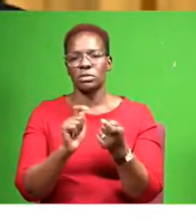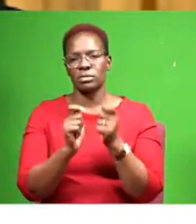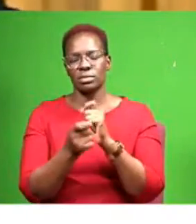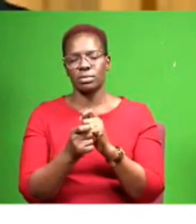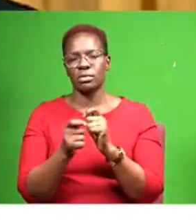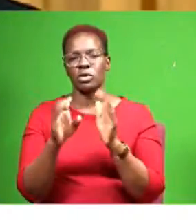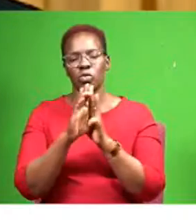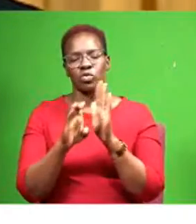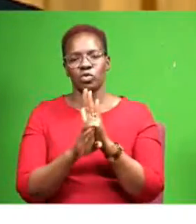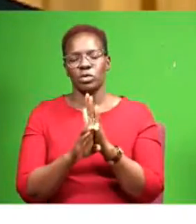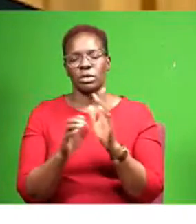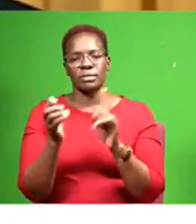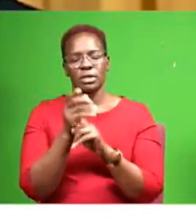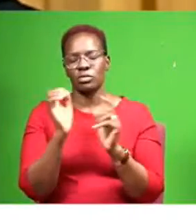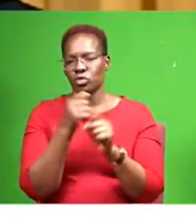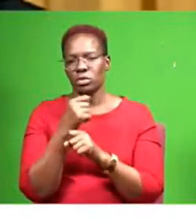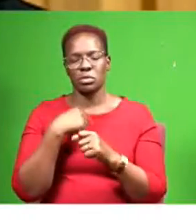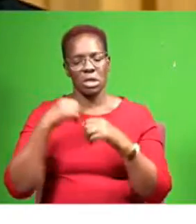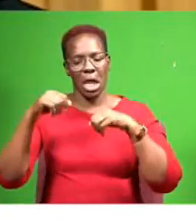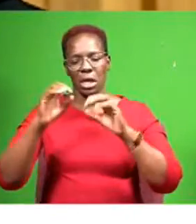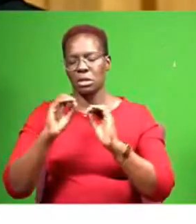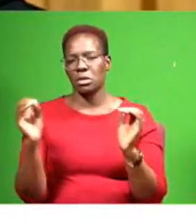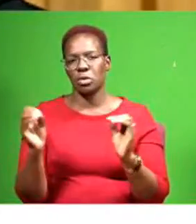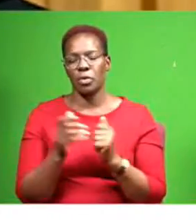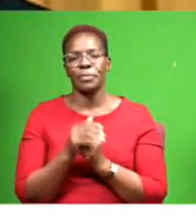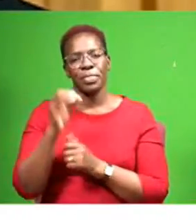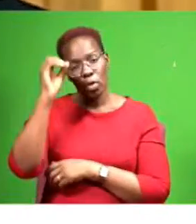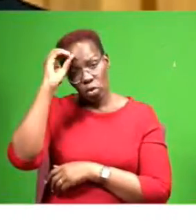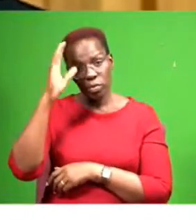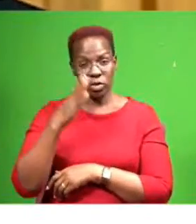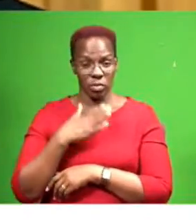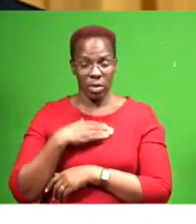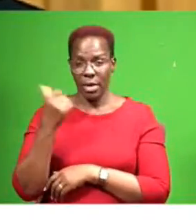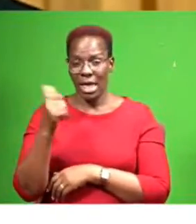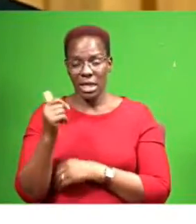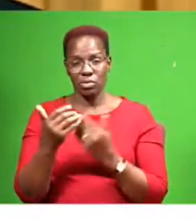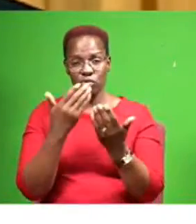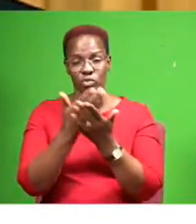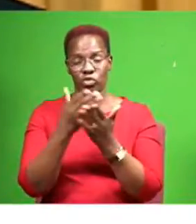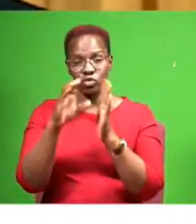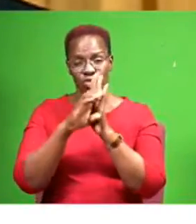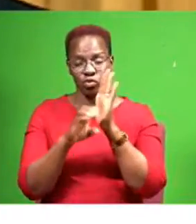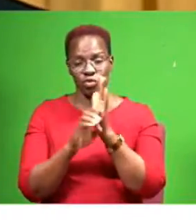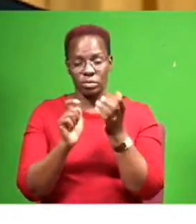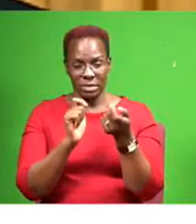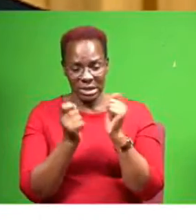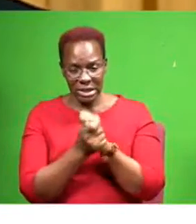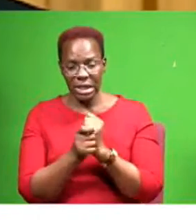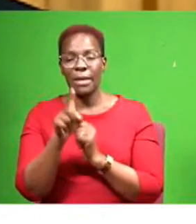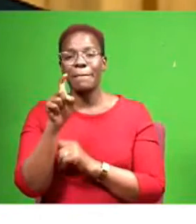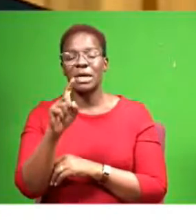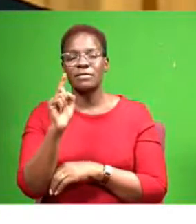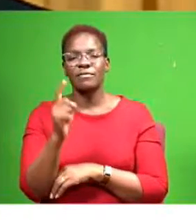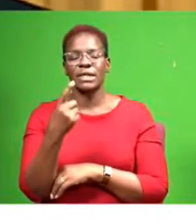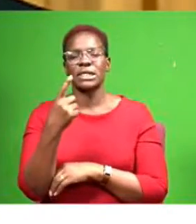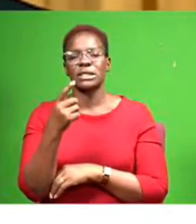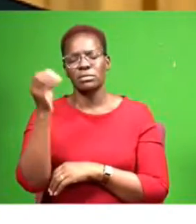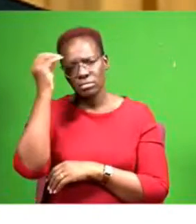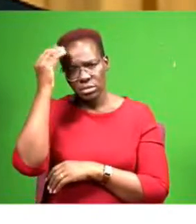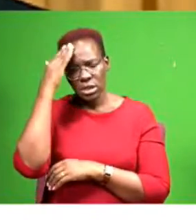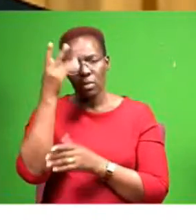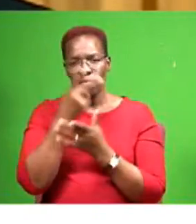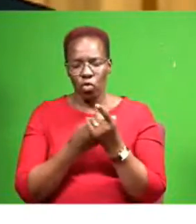constitutionally unassailable. I disagree with that. In my view, any proposed constitutional amendment must pass muster in both